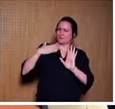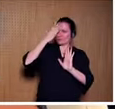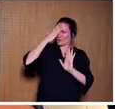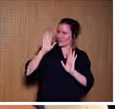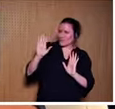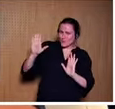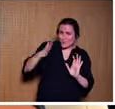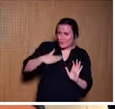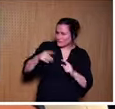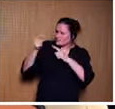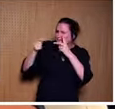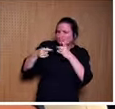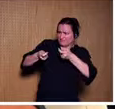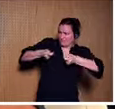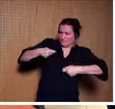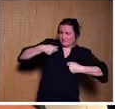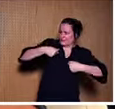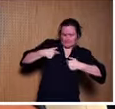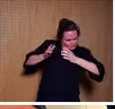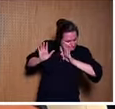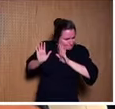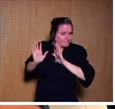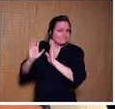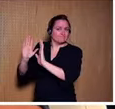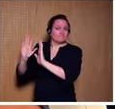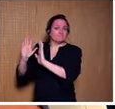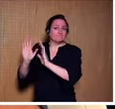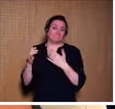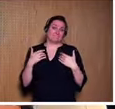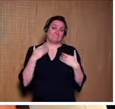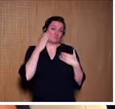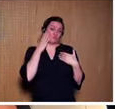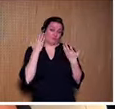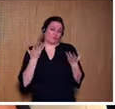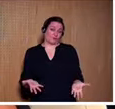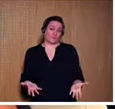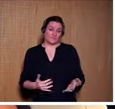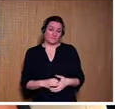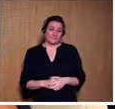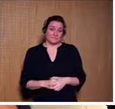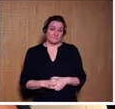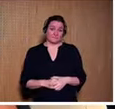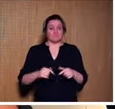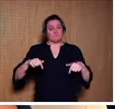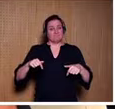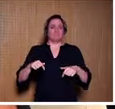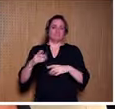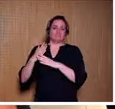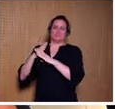always pushed back. So this isn't, to me, this is nothing new. This is the patriarchy showing itself as